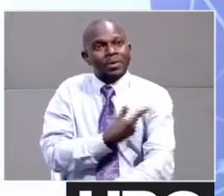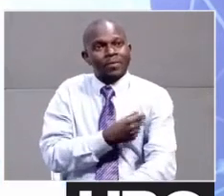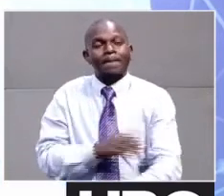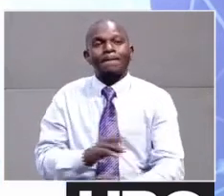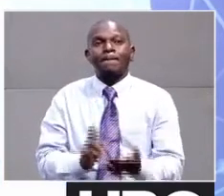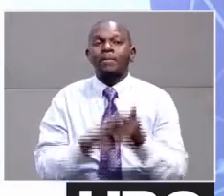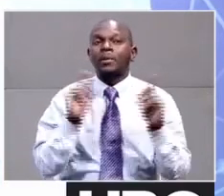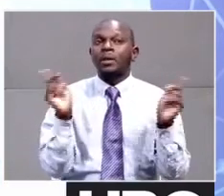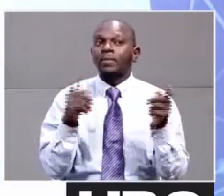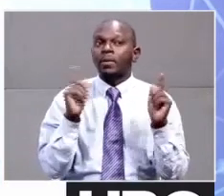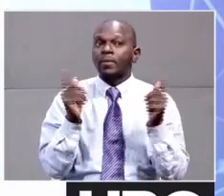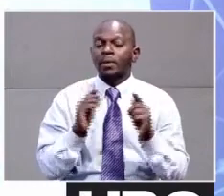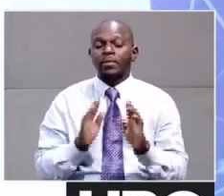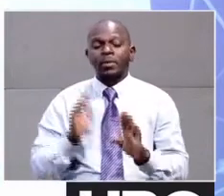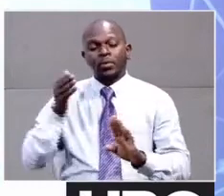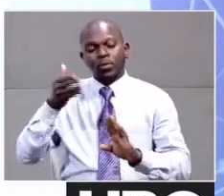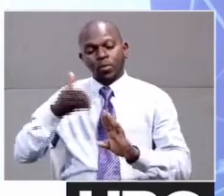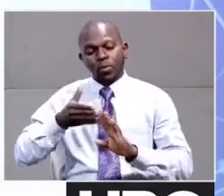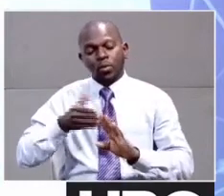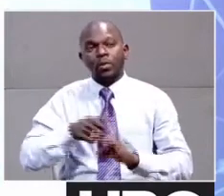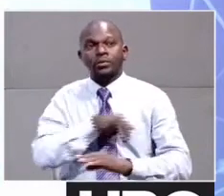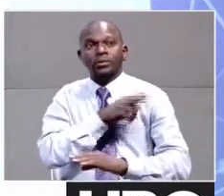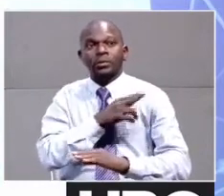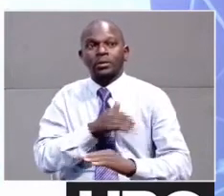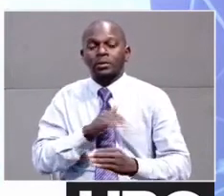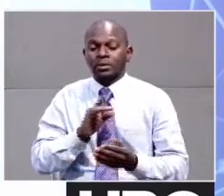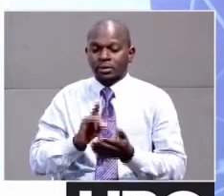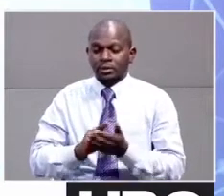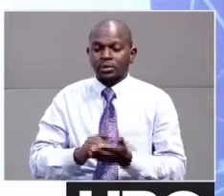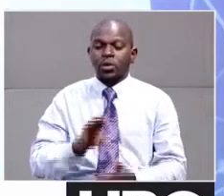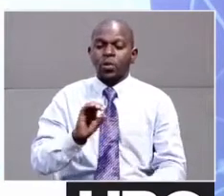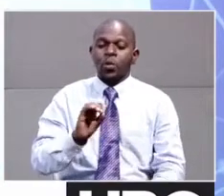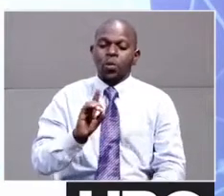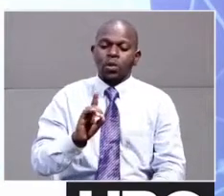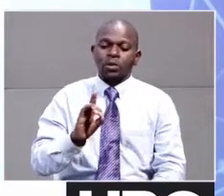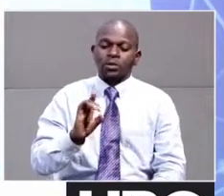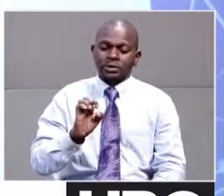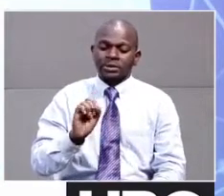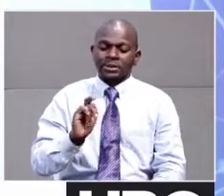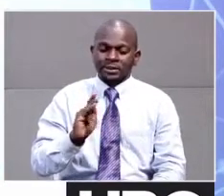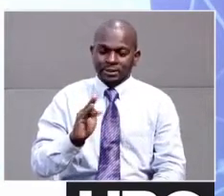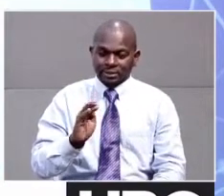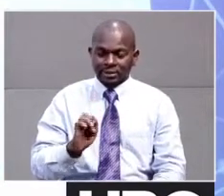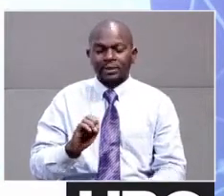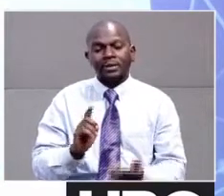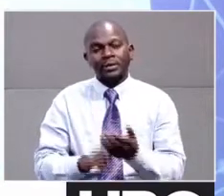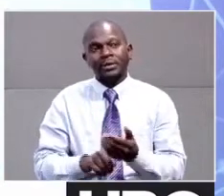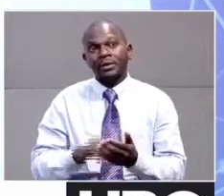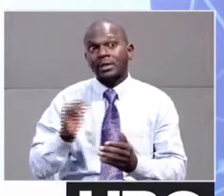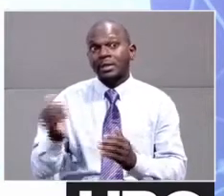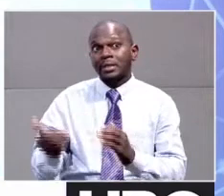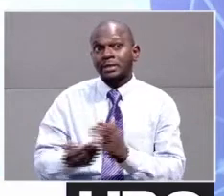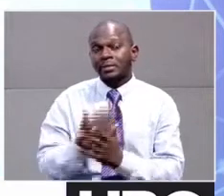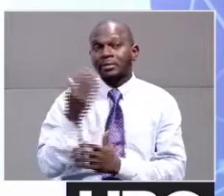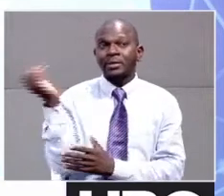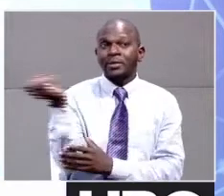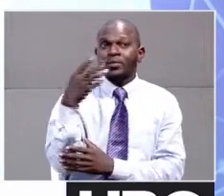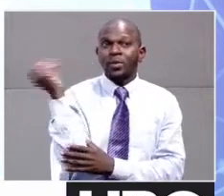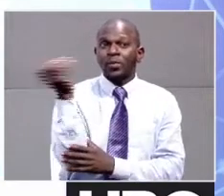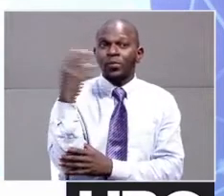Mbale Regional Referral Hospital. Dr. Odeke revealed this while receiving a new